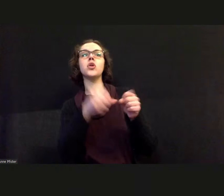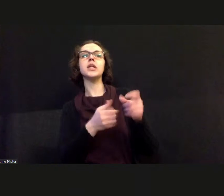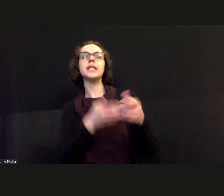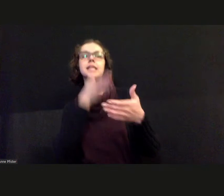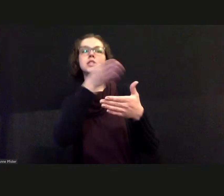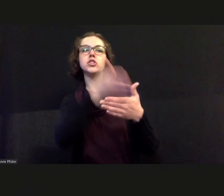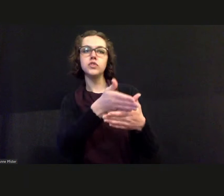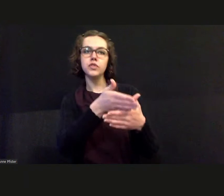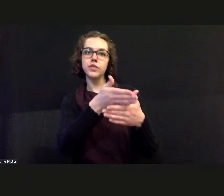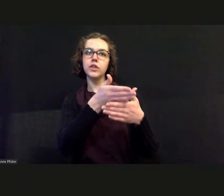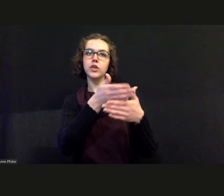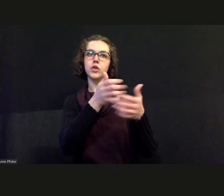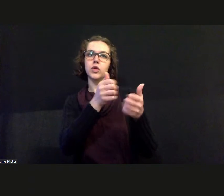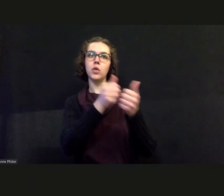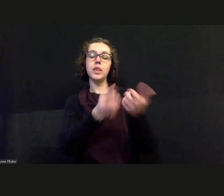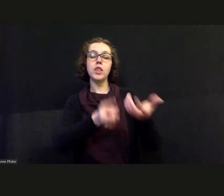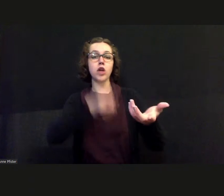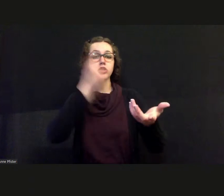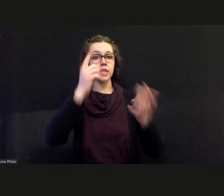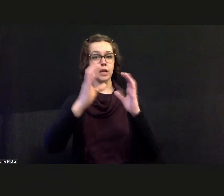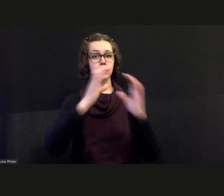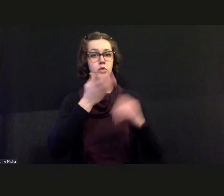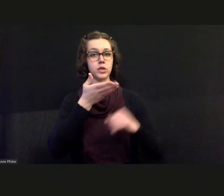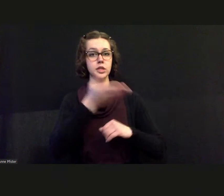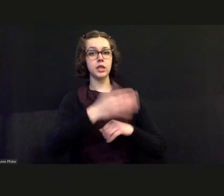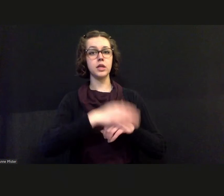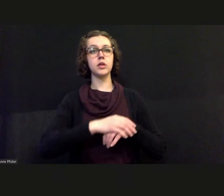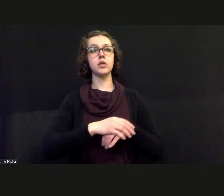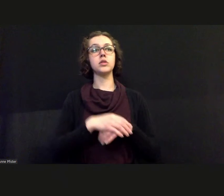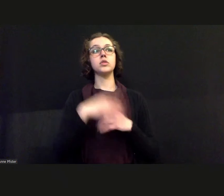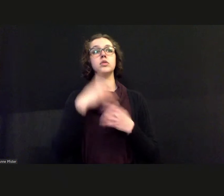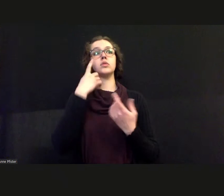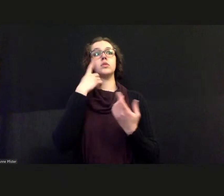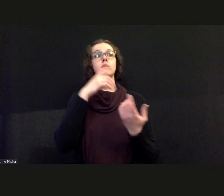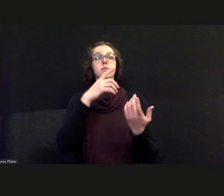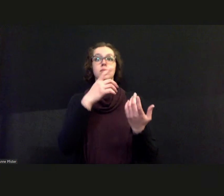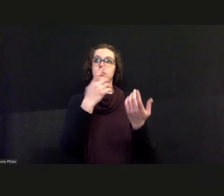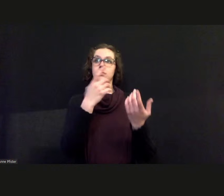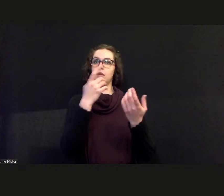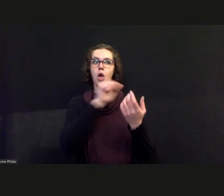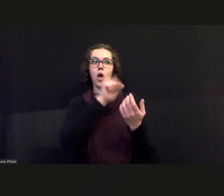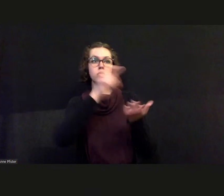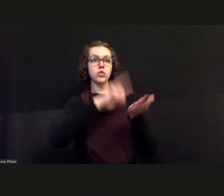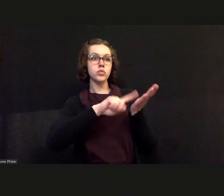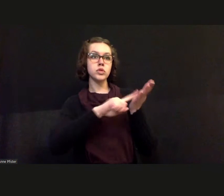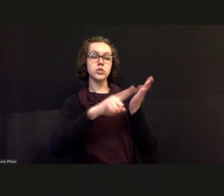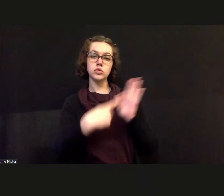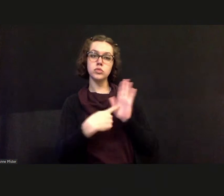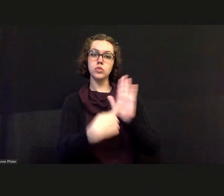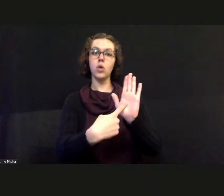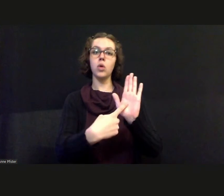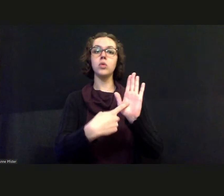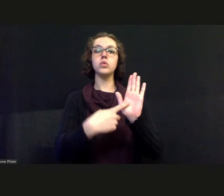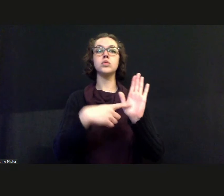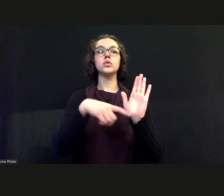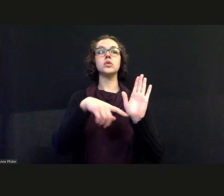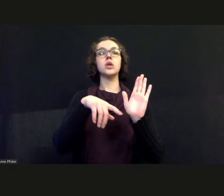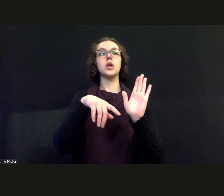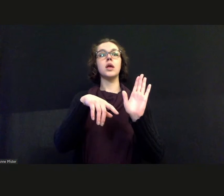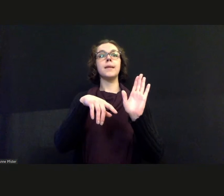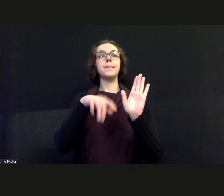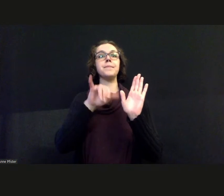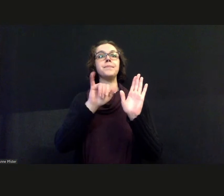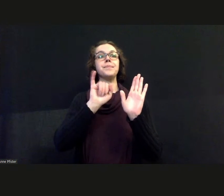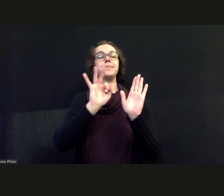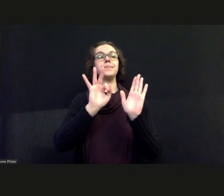with communication there. Because I think what John Rickford and Cherise King showed is that when testimony is being presented by